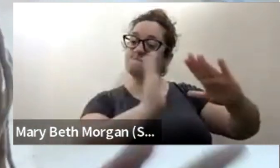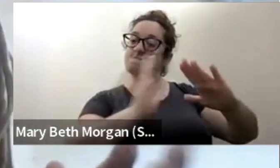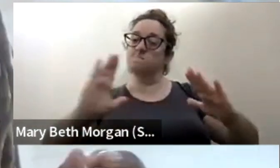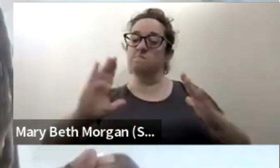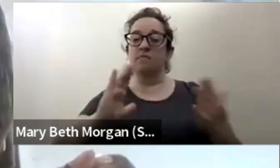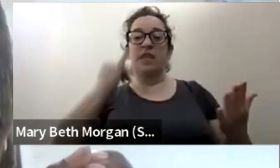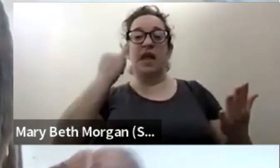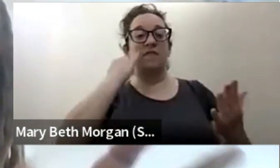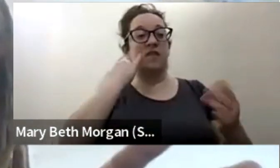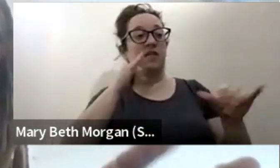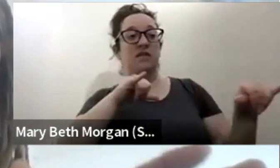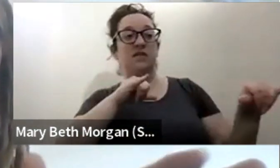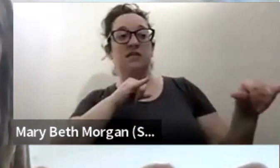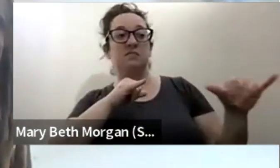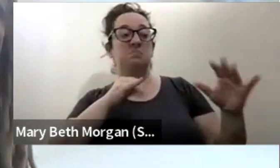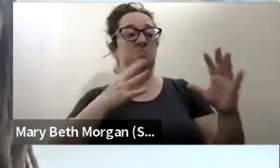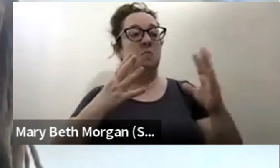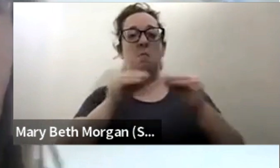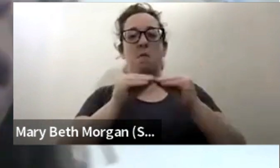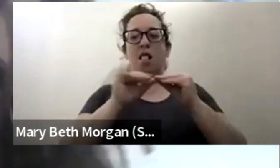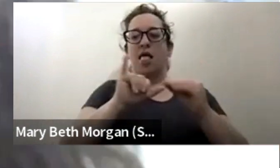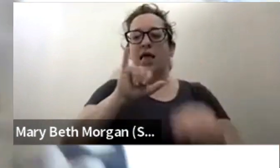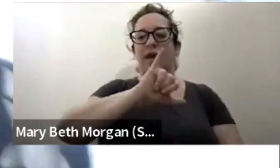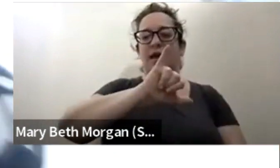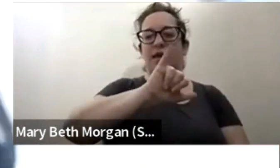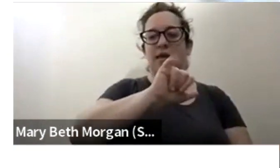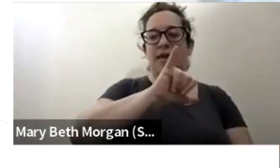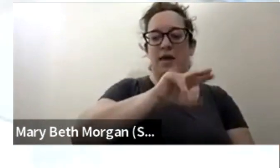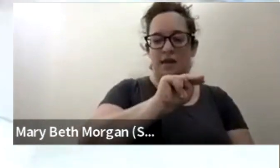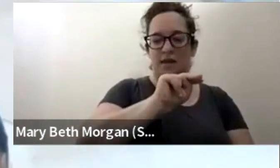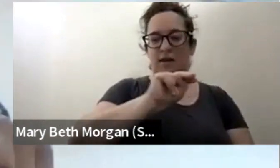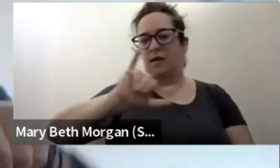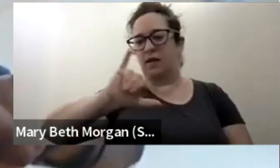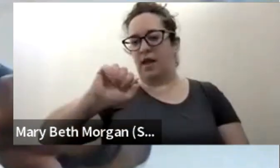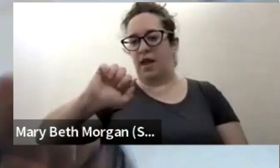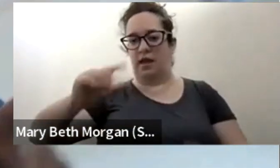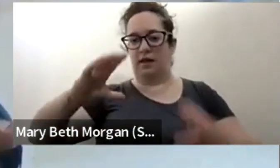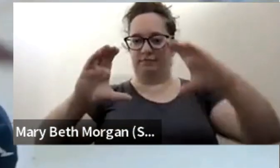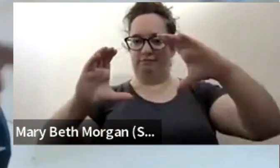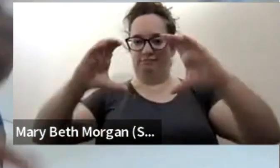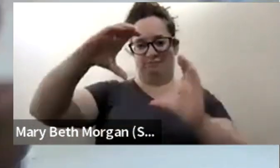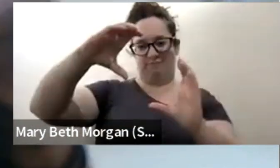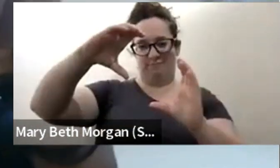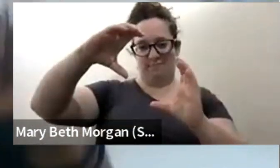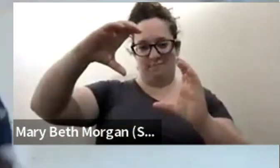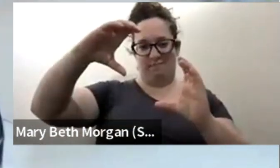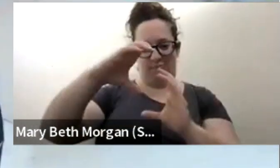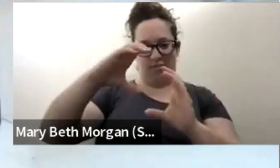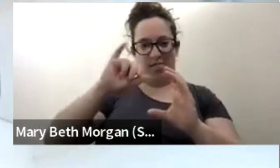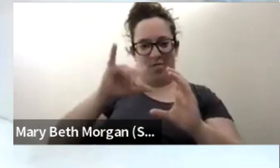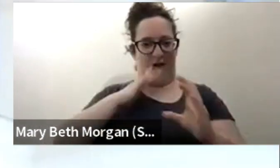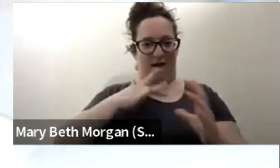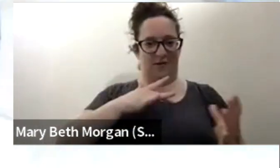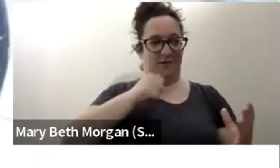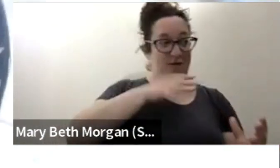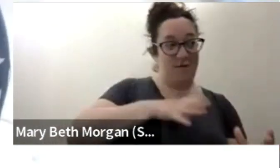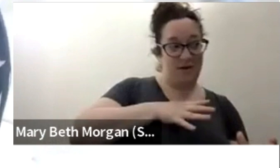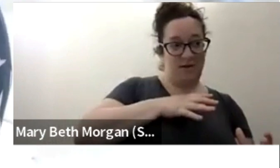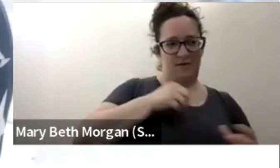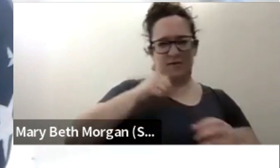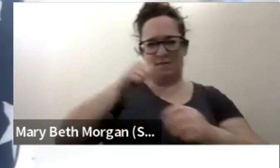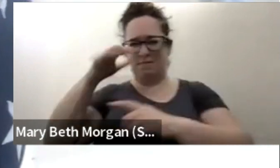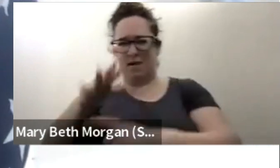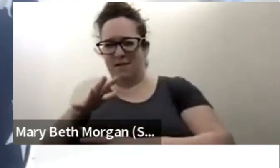they're both, you know, they're both like a yin yang, you know, around that